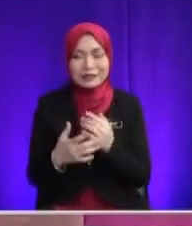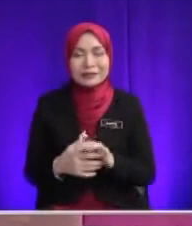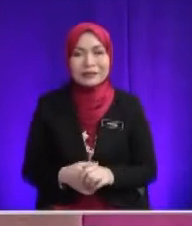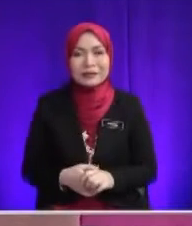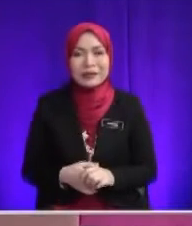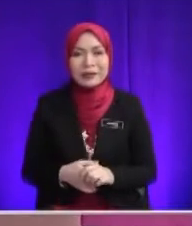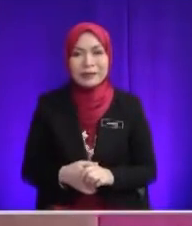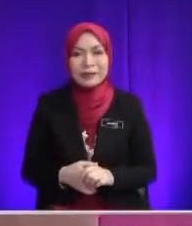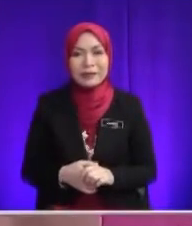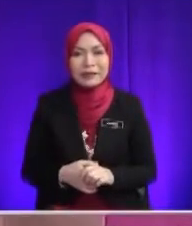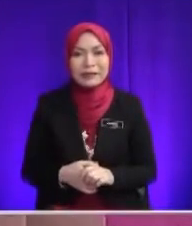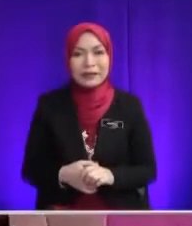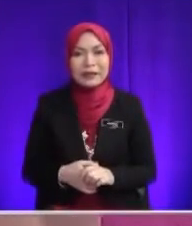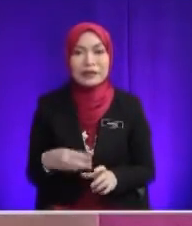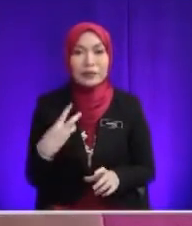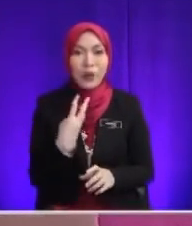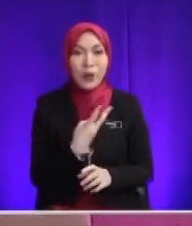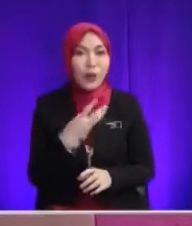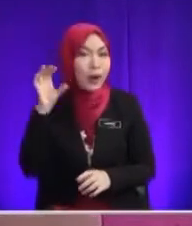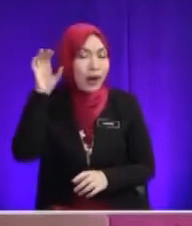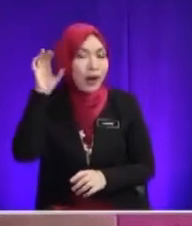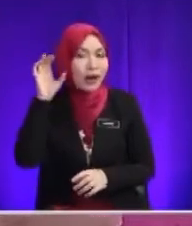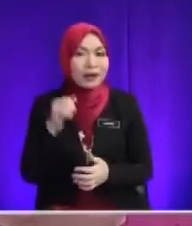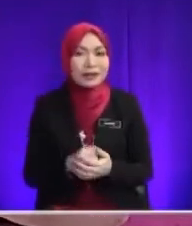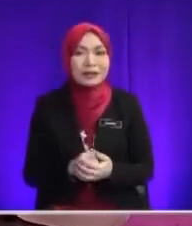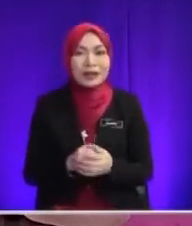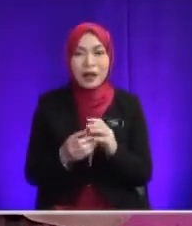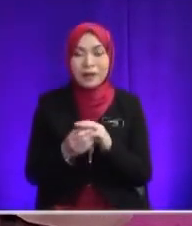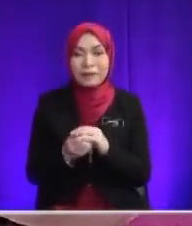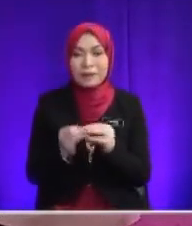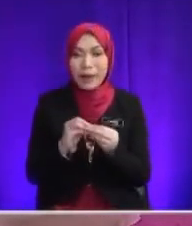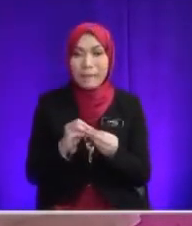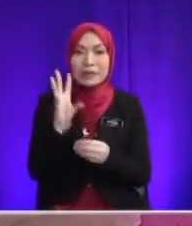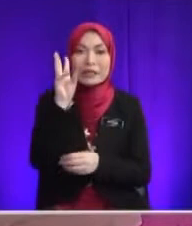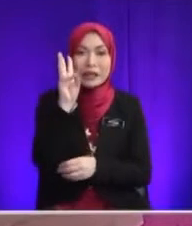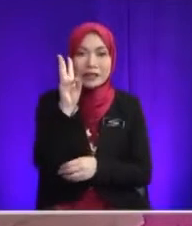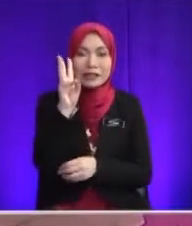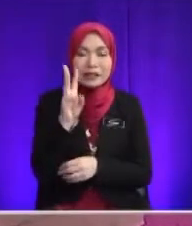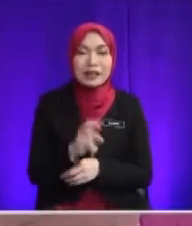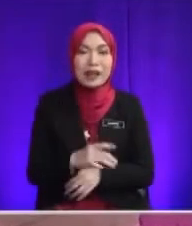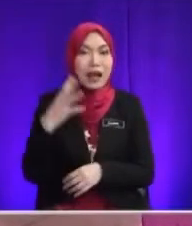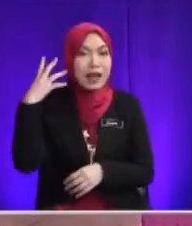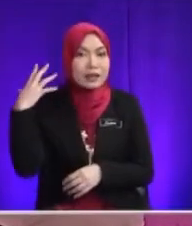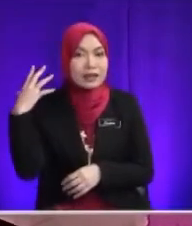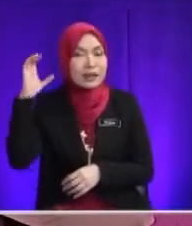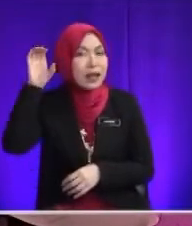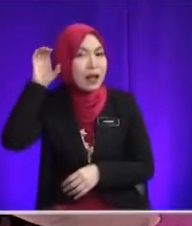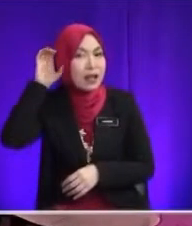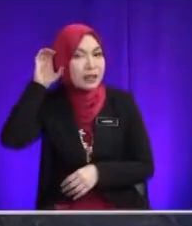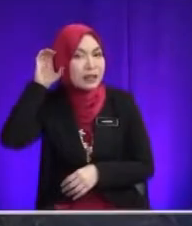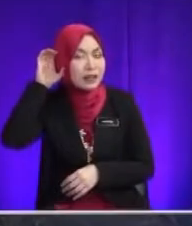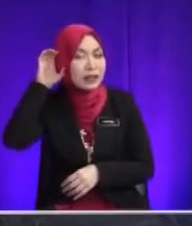why don't we let the audio roll first? Unit 6. Listening. Exercise 1.